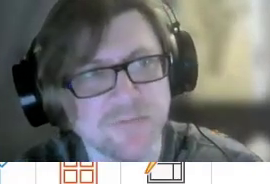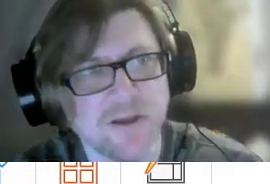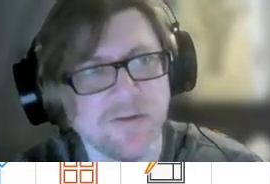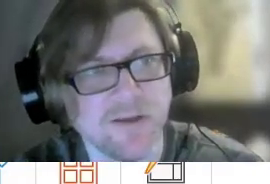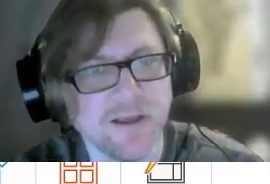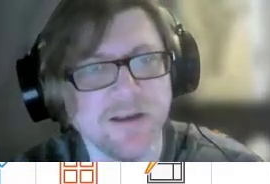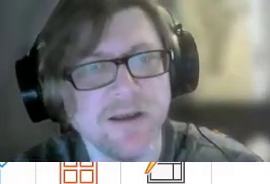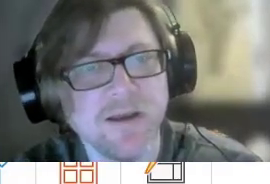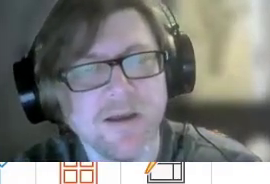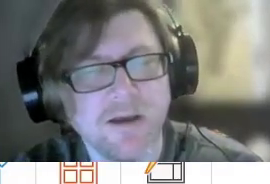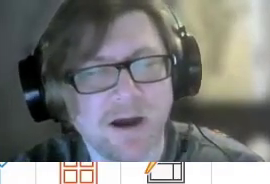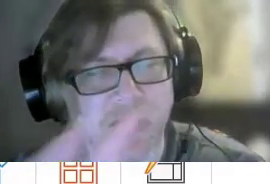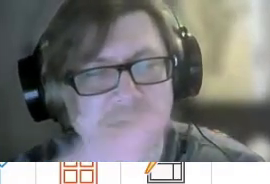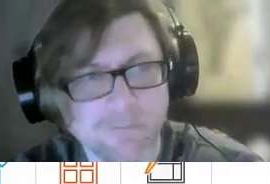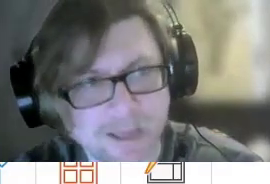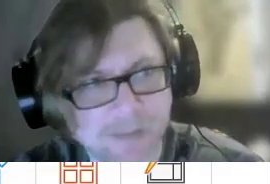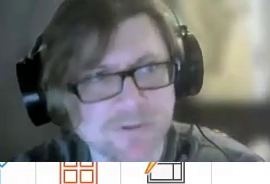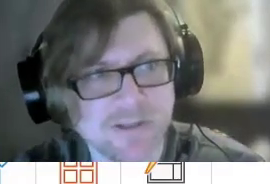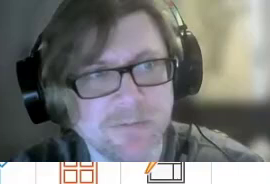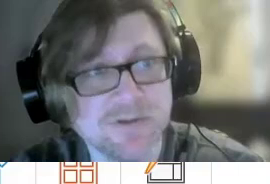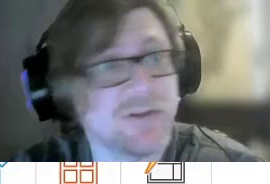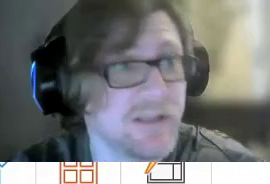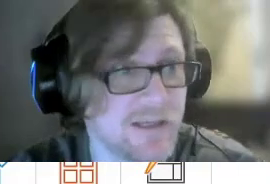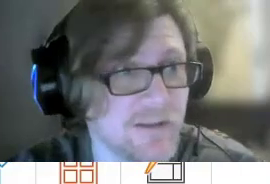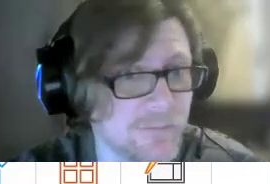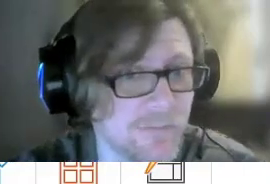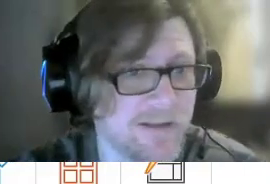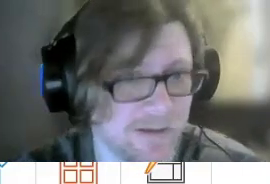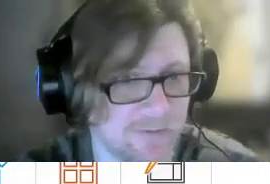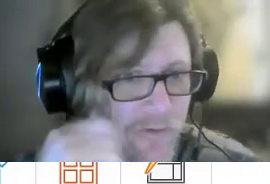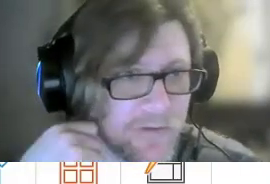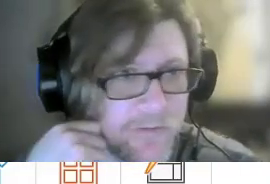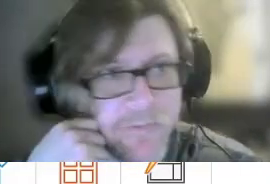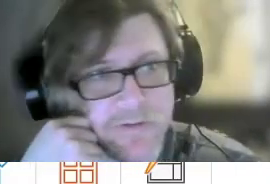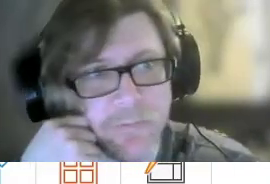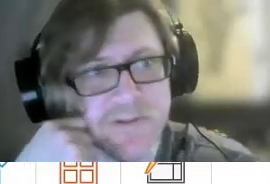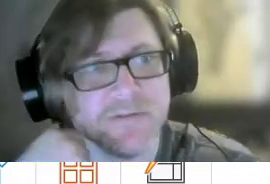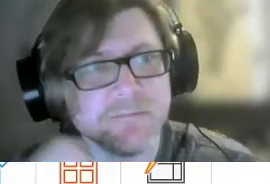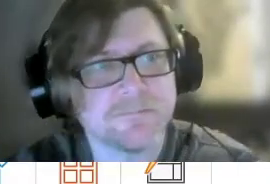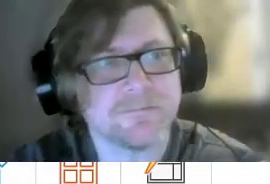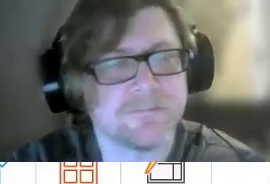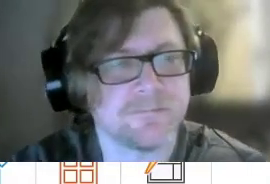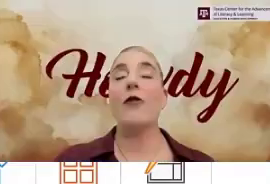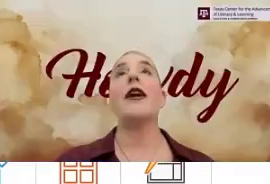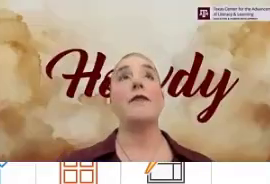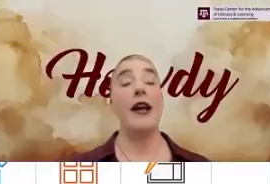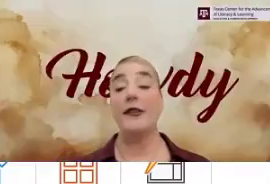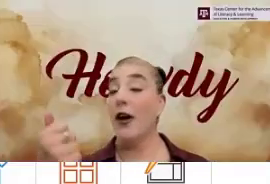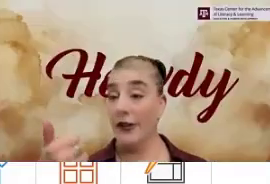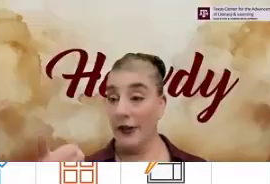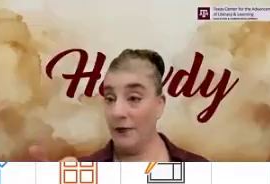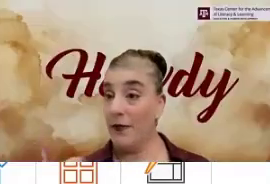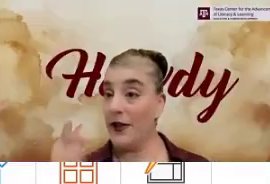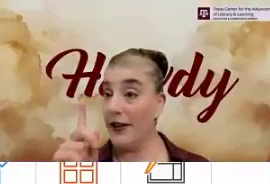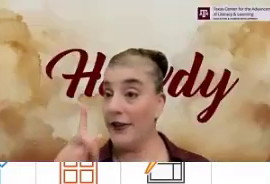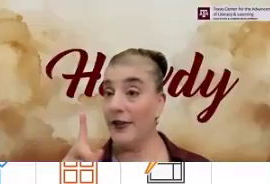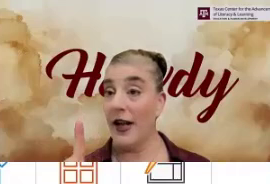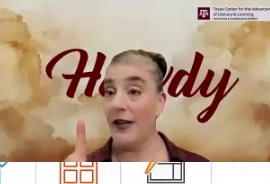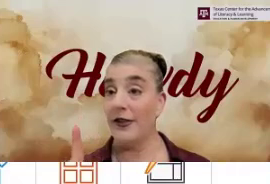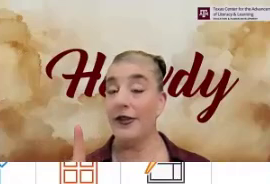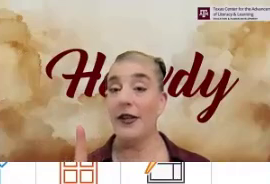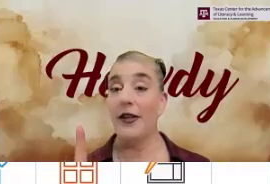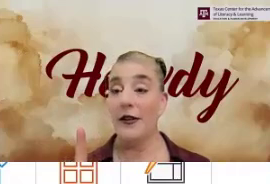I arranged them side by side, captured the image, deleted them, and then inserted them using the widget. Okay, that's awesome,